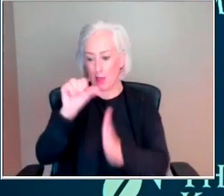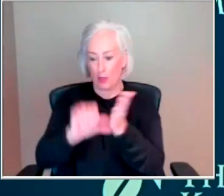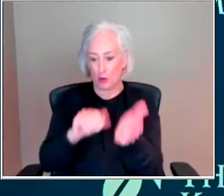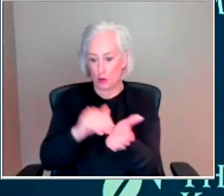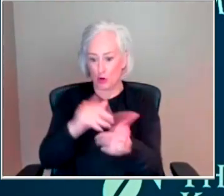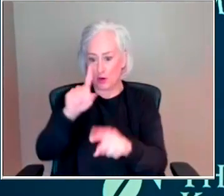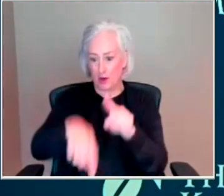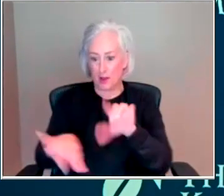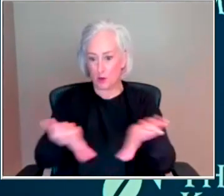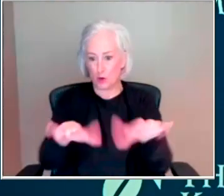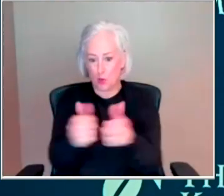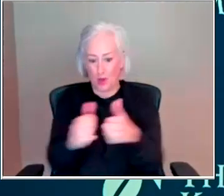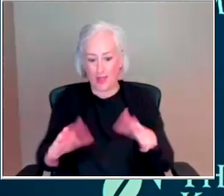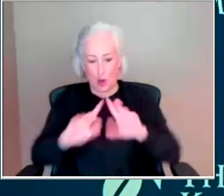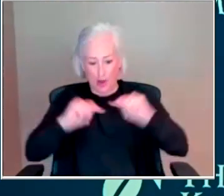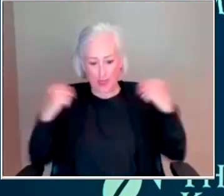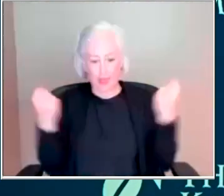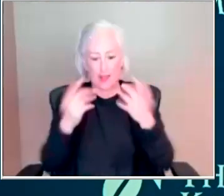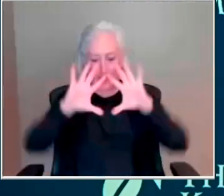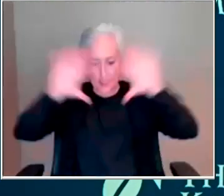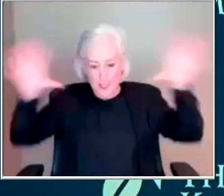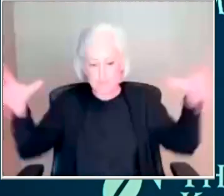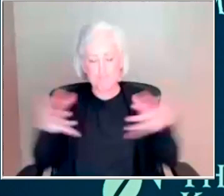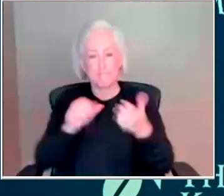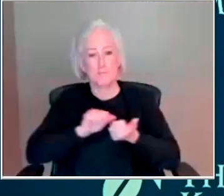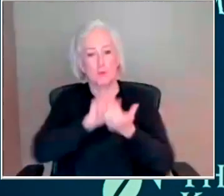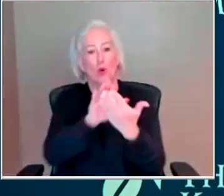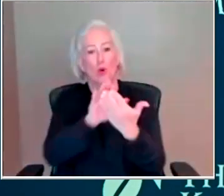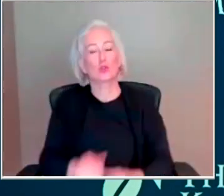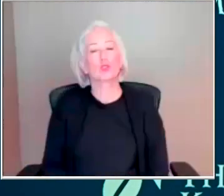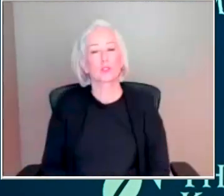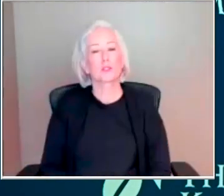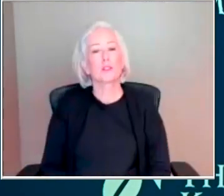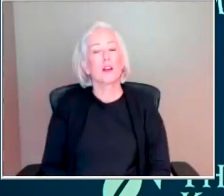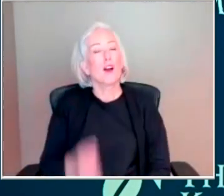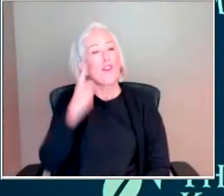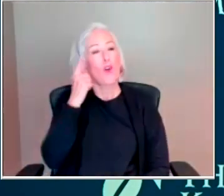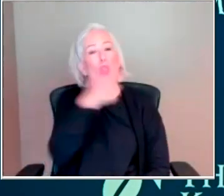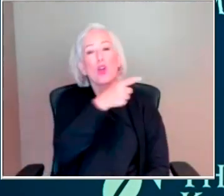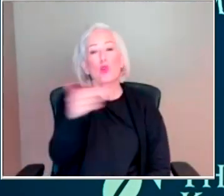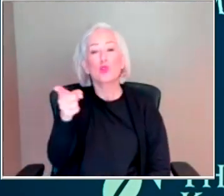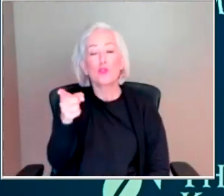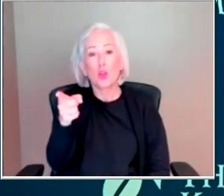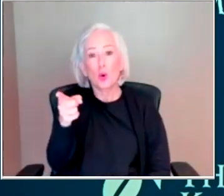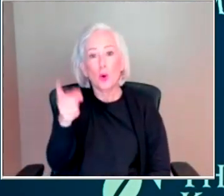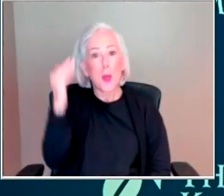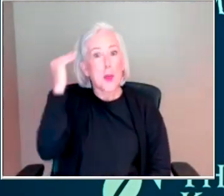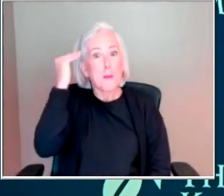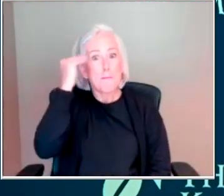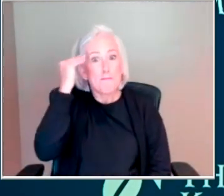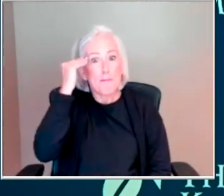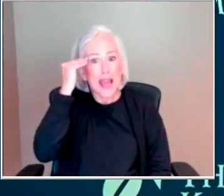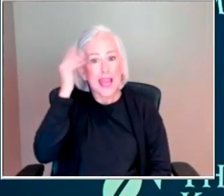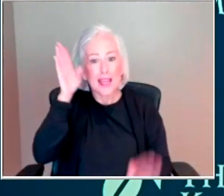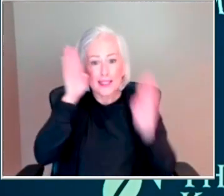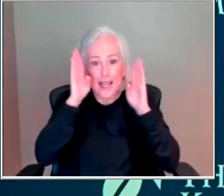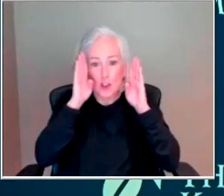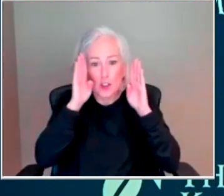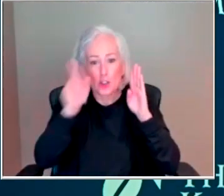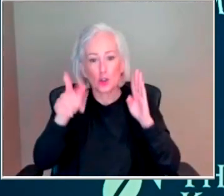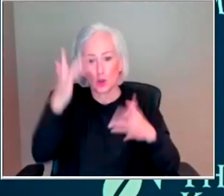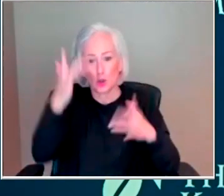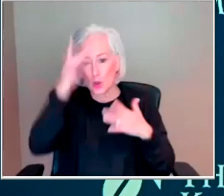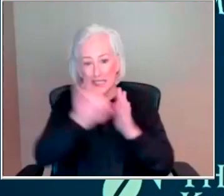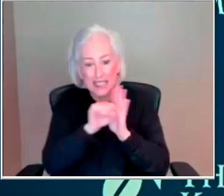without the team approach. And I'd also just like to say, for people who are out there, pay attention to your symptoms, and what you